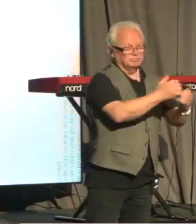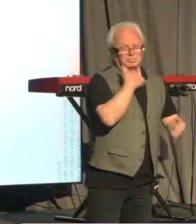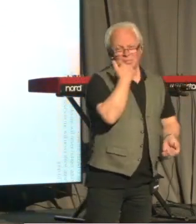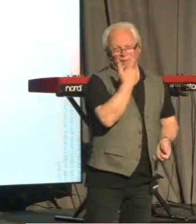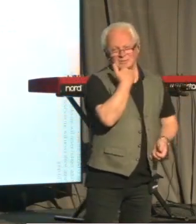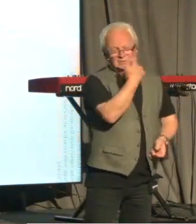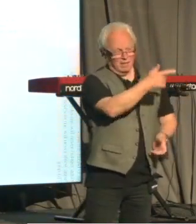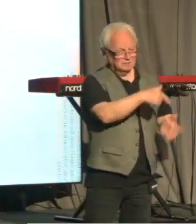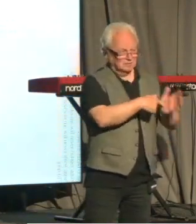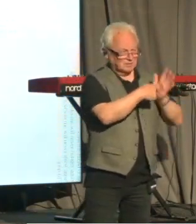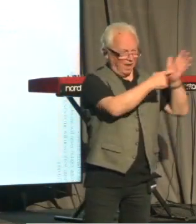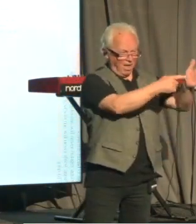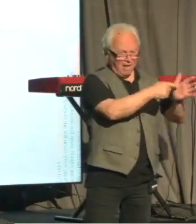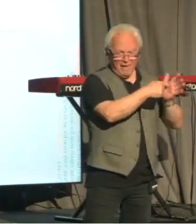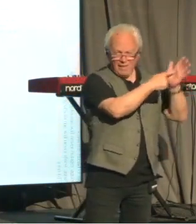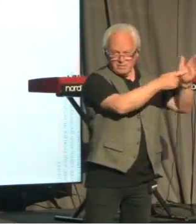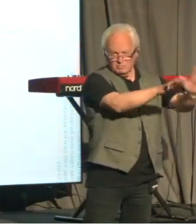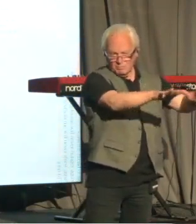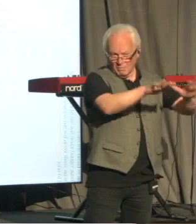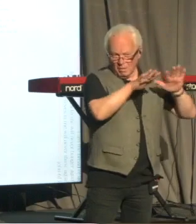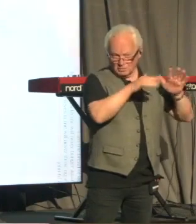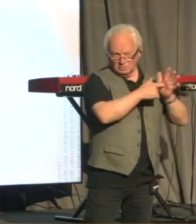this point, he says, give us a sign.